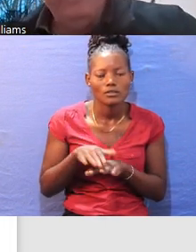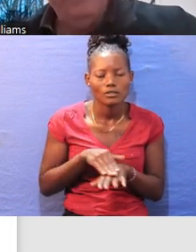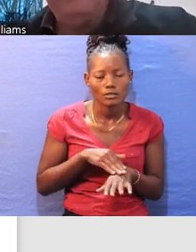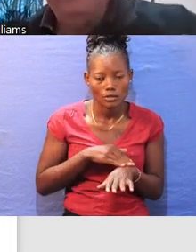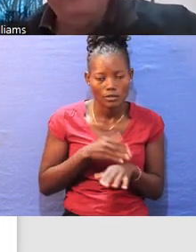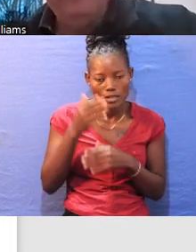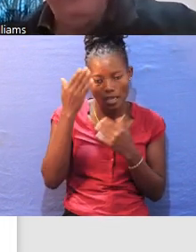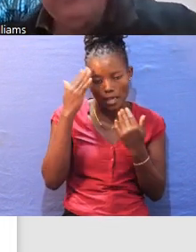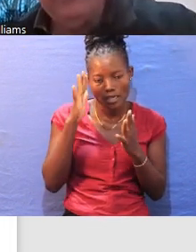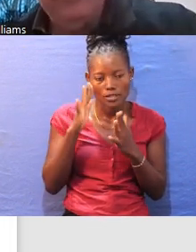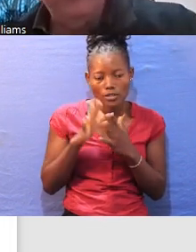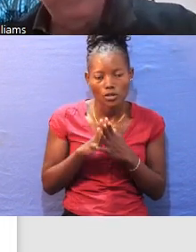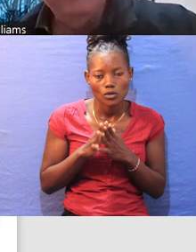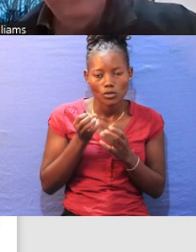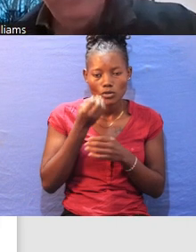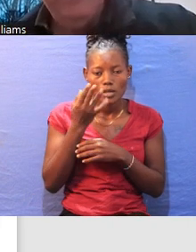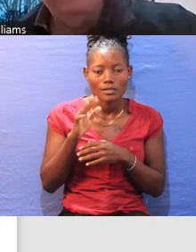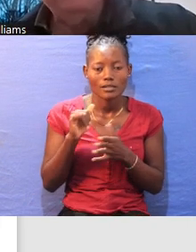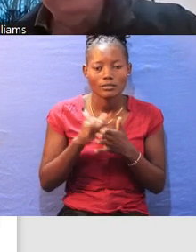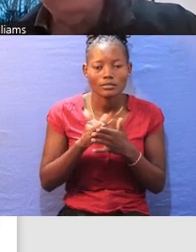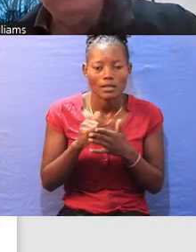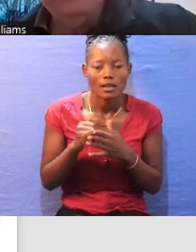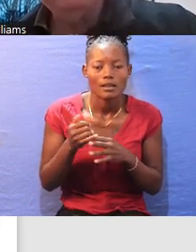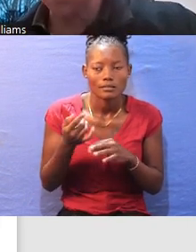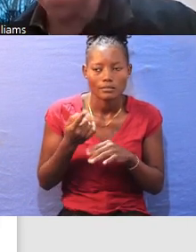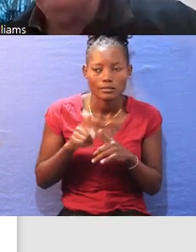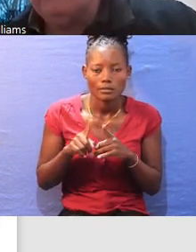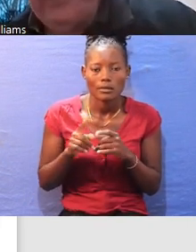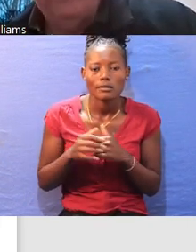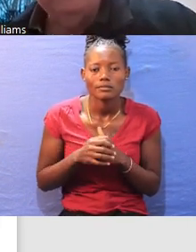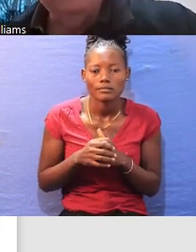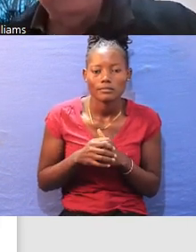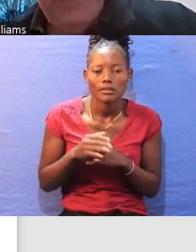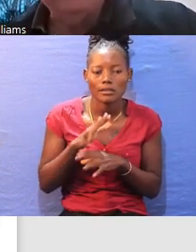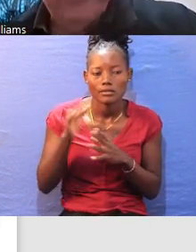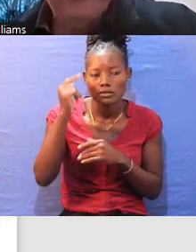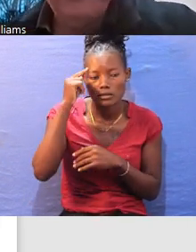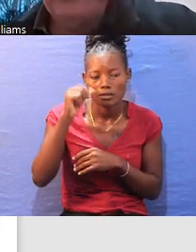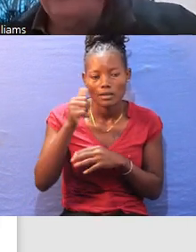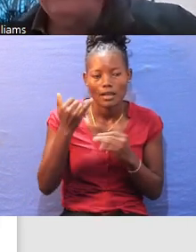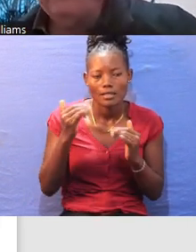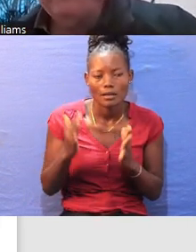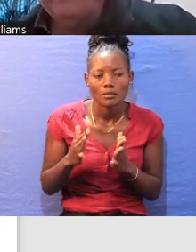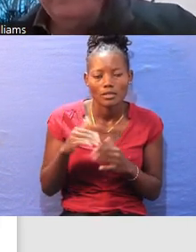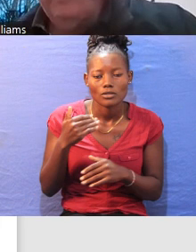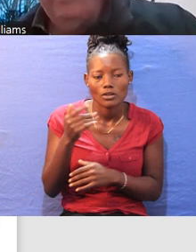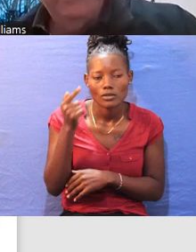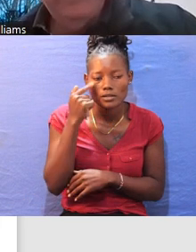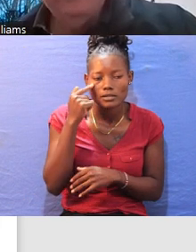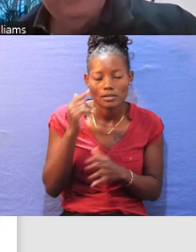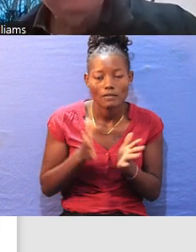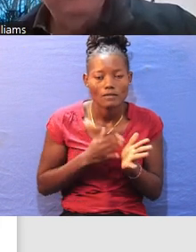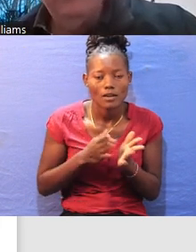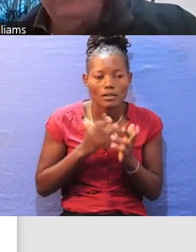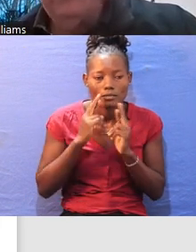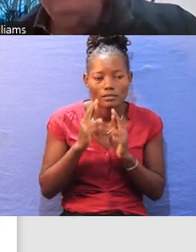to that. Very honestly, I don't. I don't think that some athletes will ever see it as fast as others, you know. I